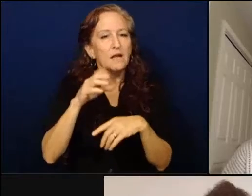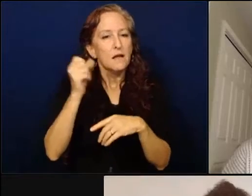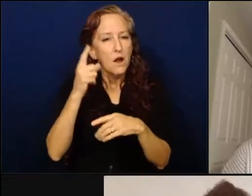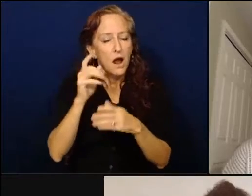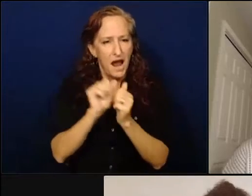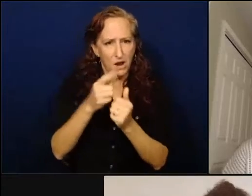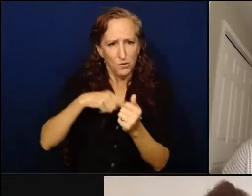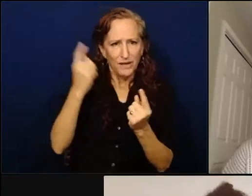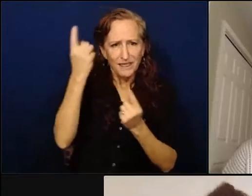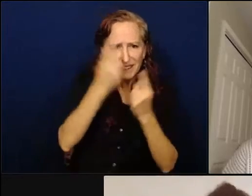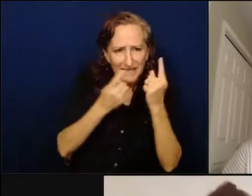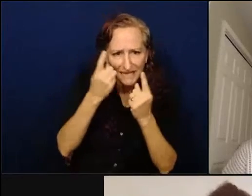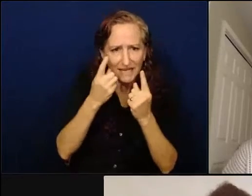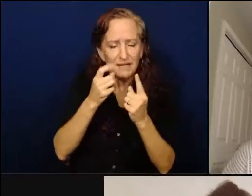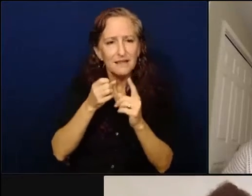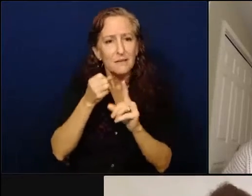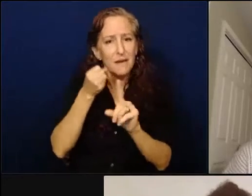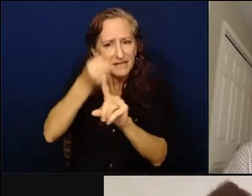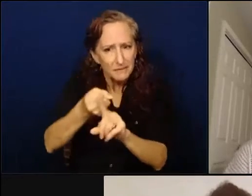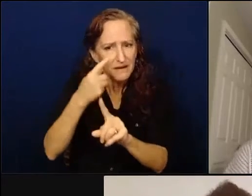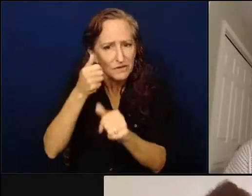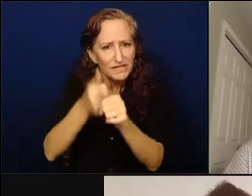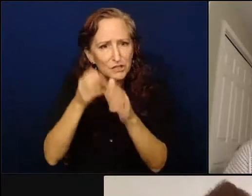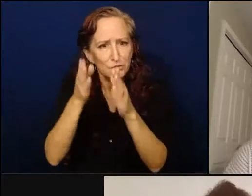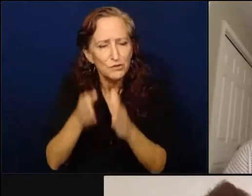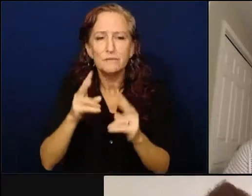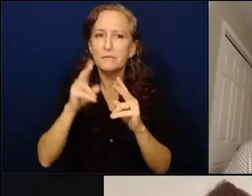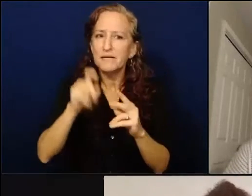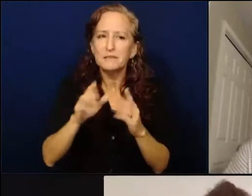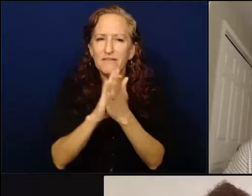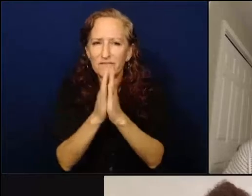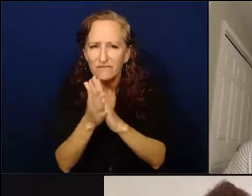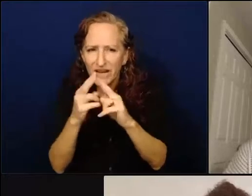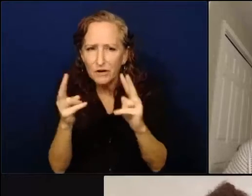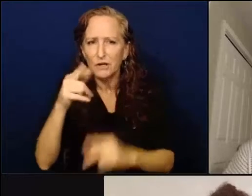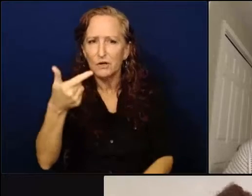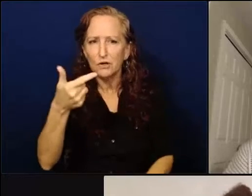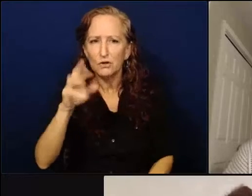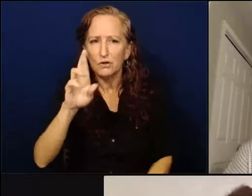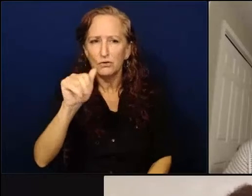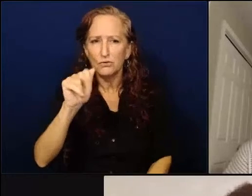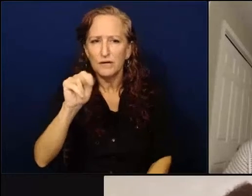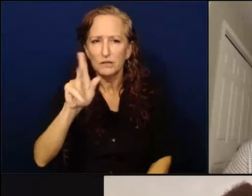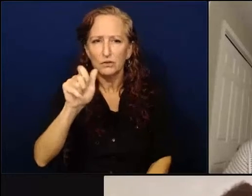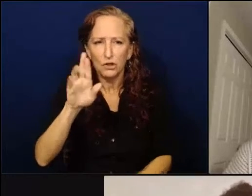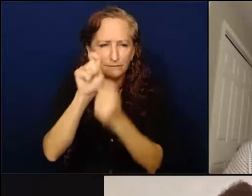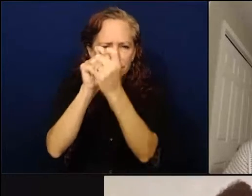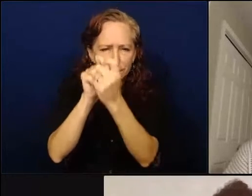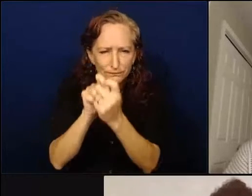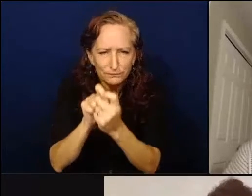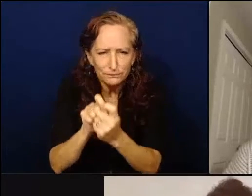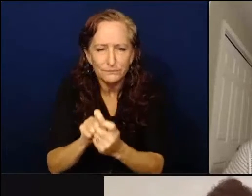those impacts for those specific employees, because everybody's dealing with it differently and dealing with a whole different set of issues. Mm-hmm. Melissa, what about